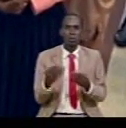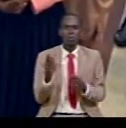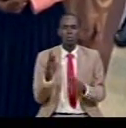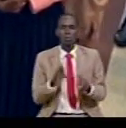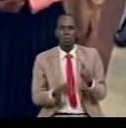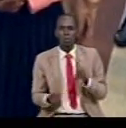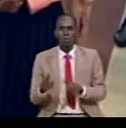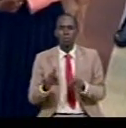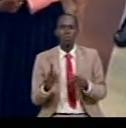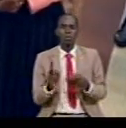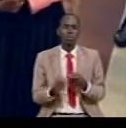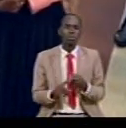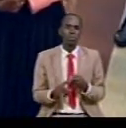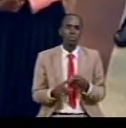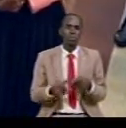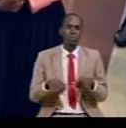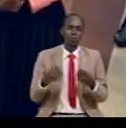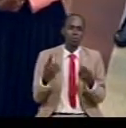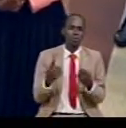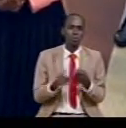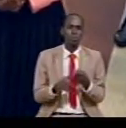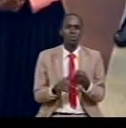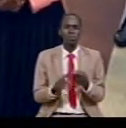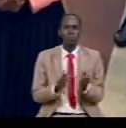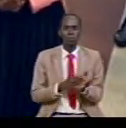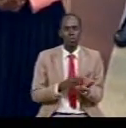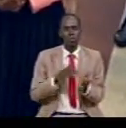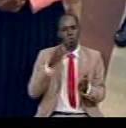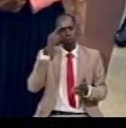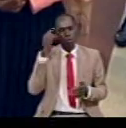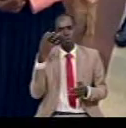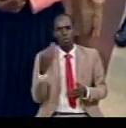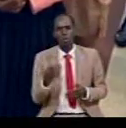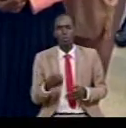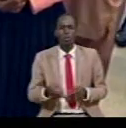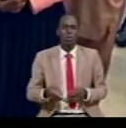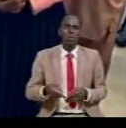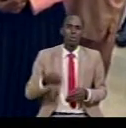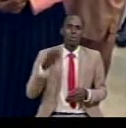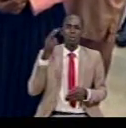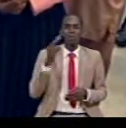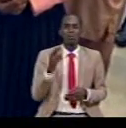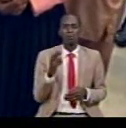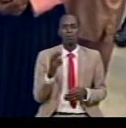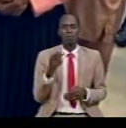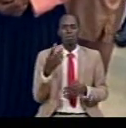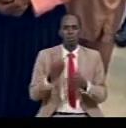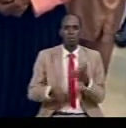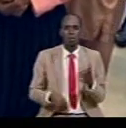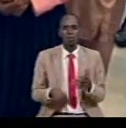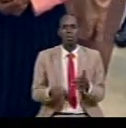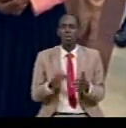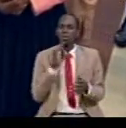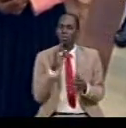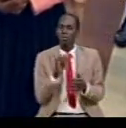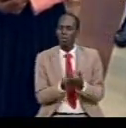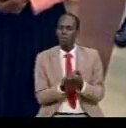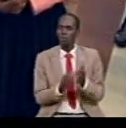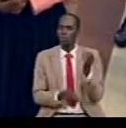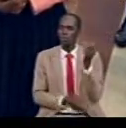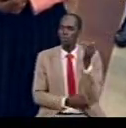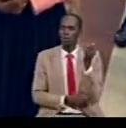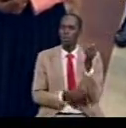on the high tuition fee that they placed in the college. Is that temptation, and how can